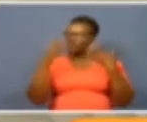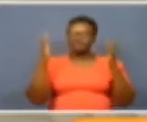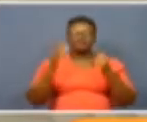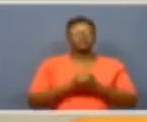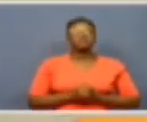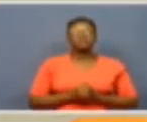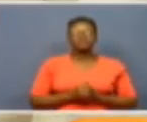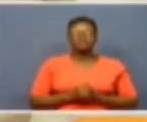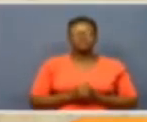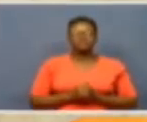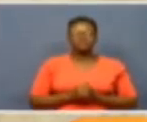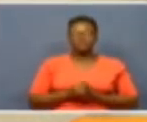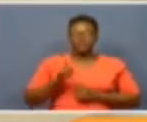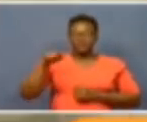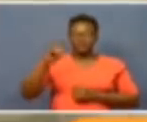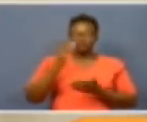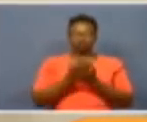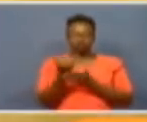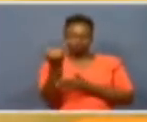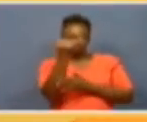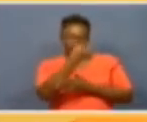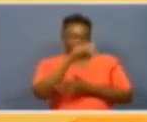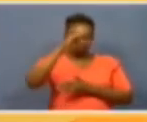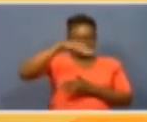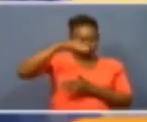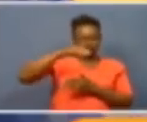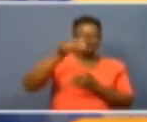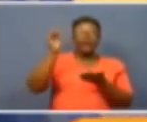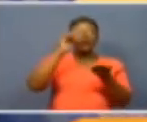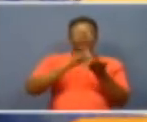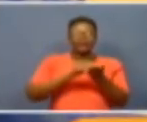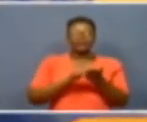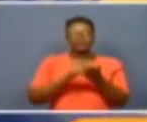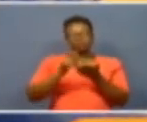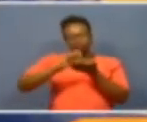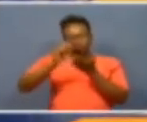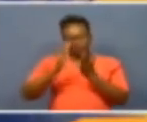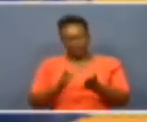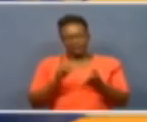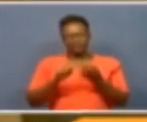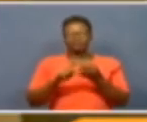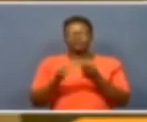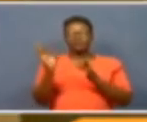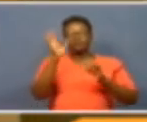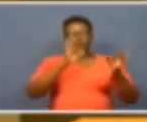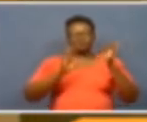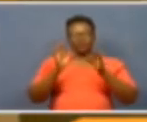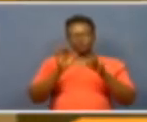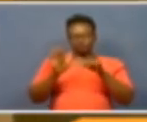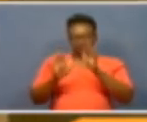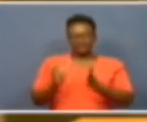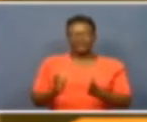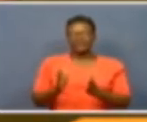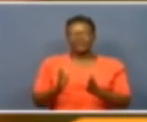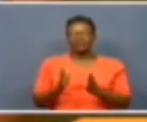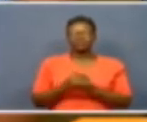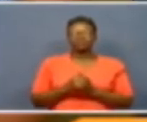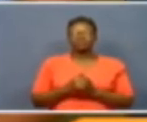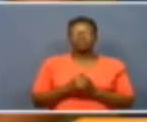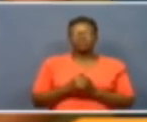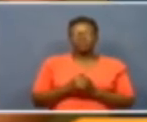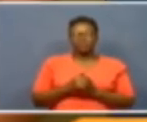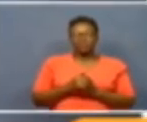Not only is she a painter, but an orator and a poet, and also a fashion designer. Intelligence plus